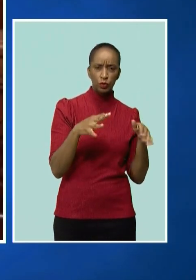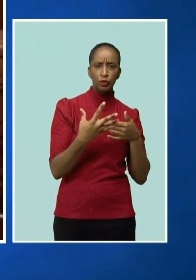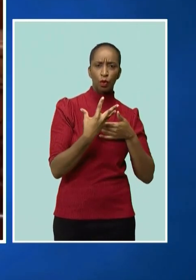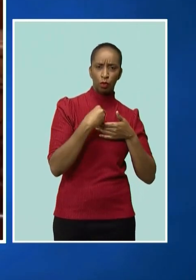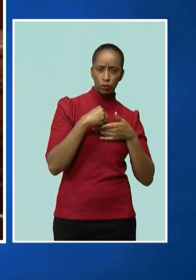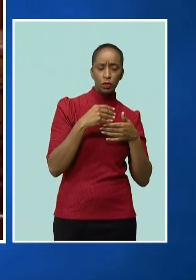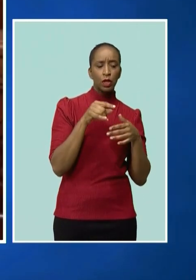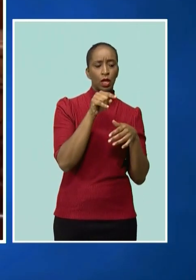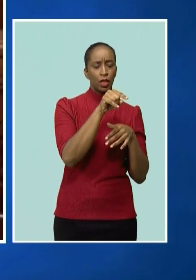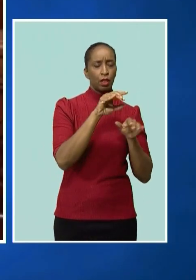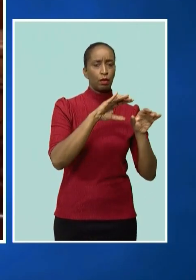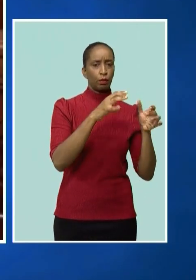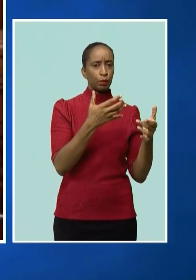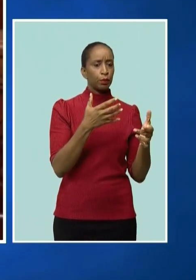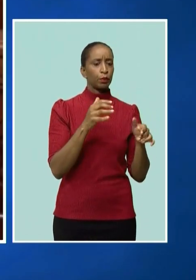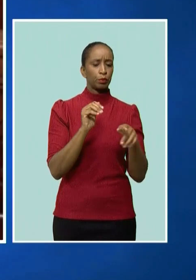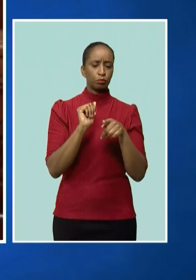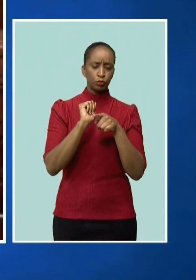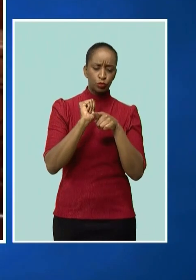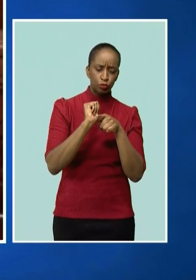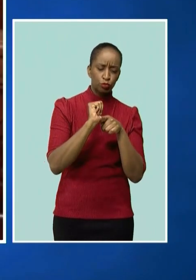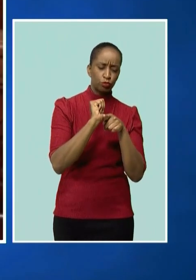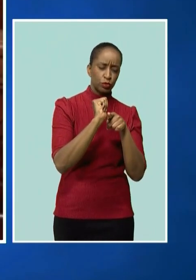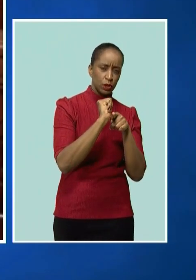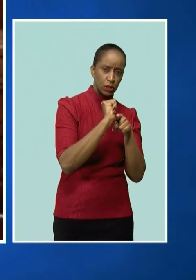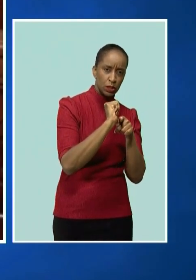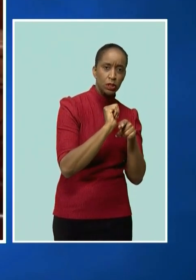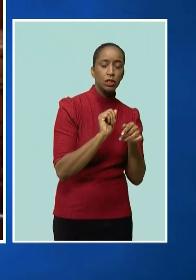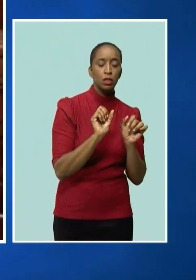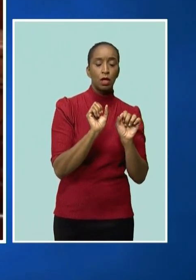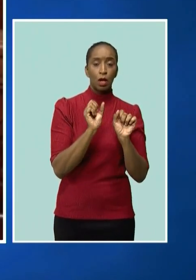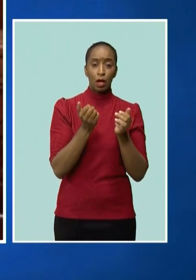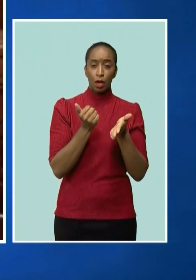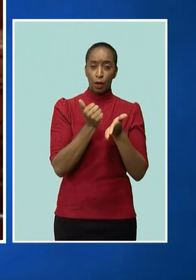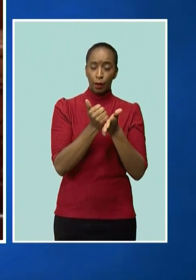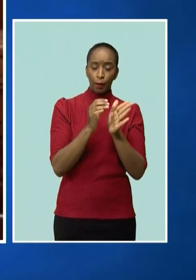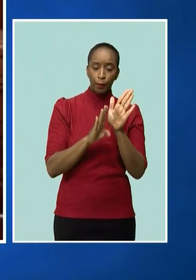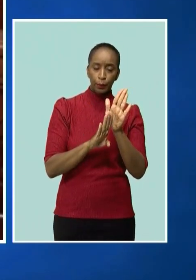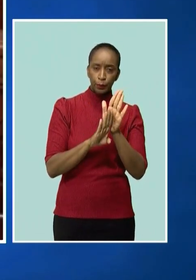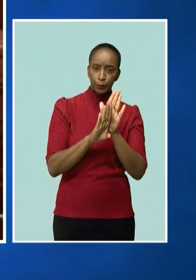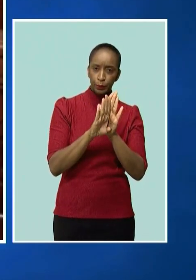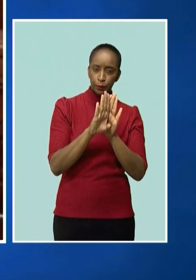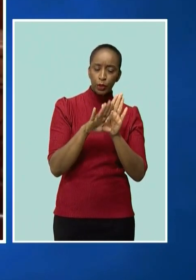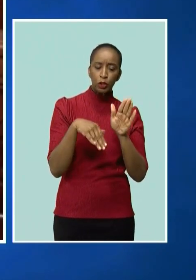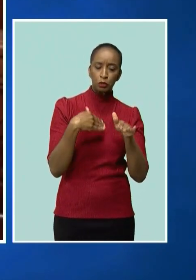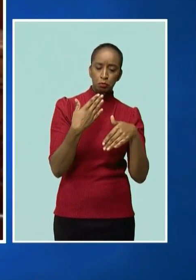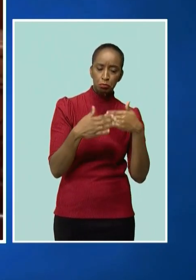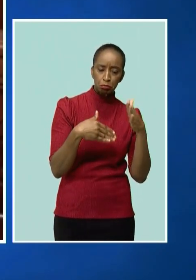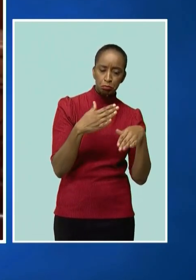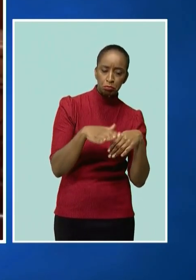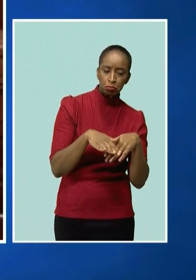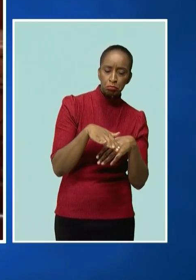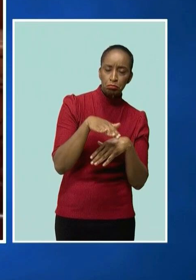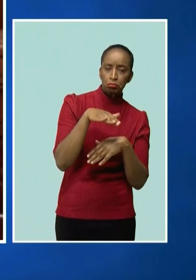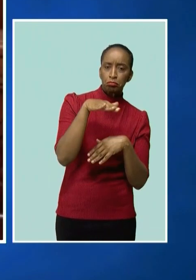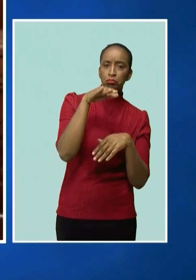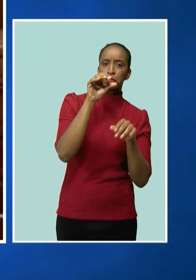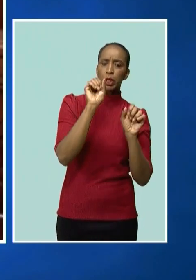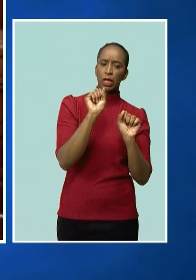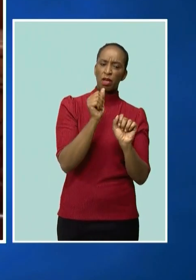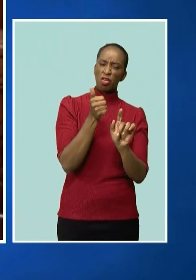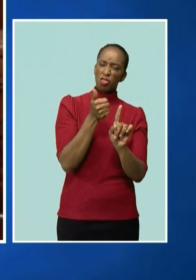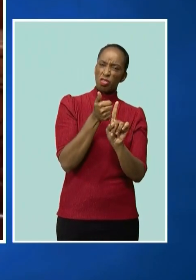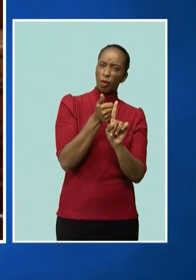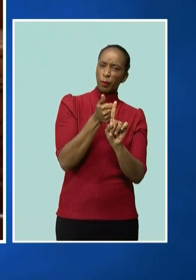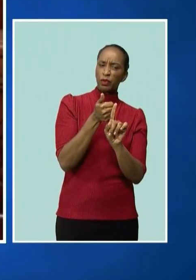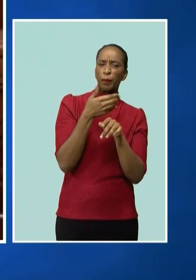can transform and make those children better able to take care of themselves. May not be to the extent that